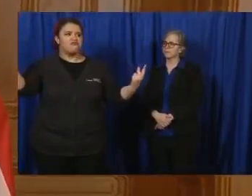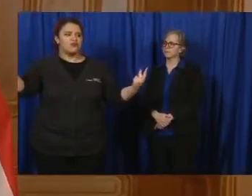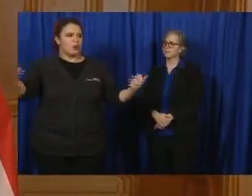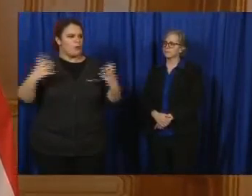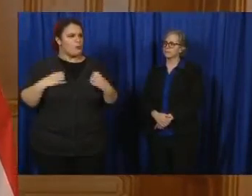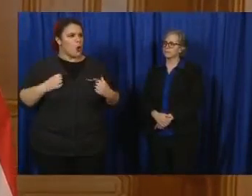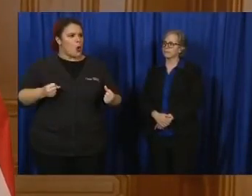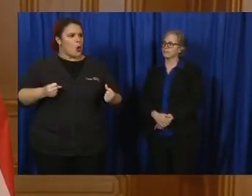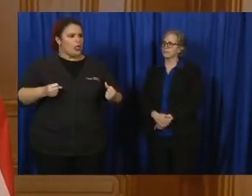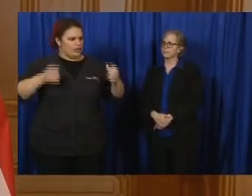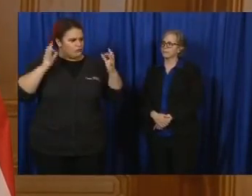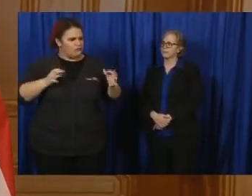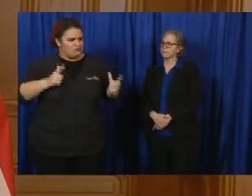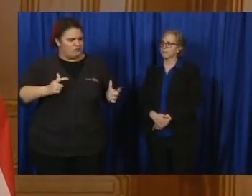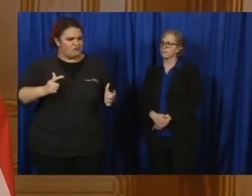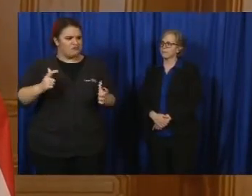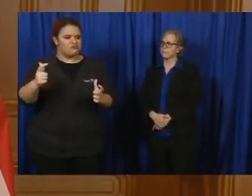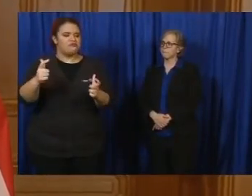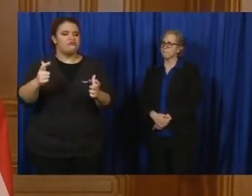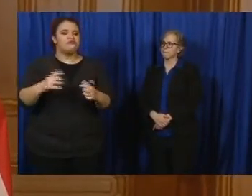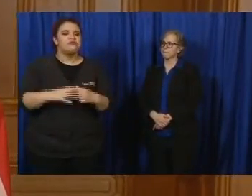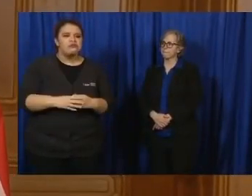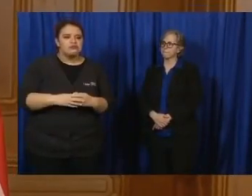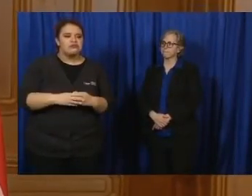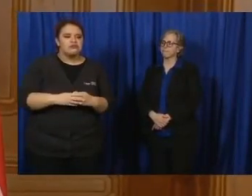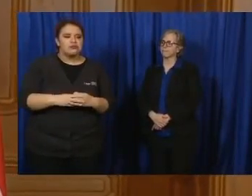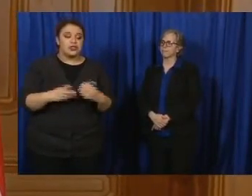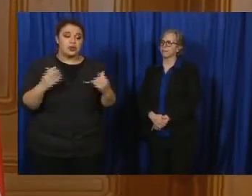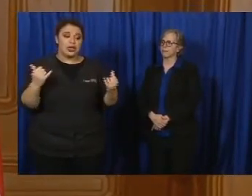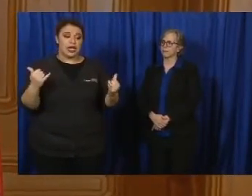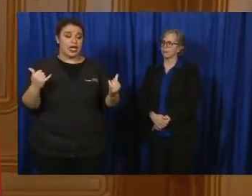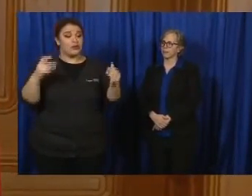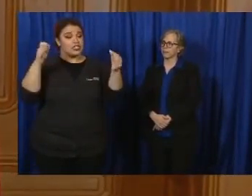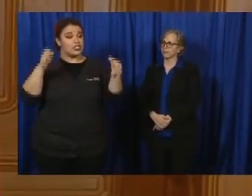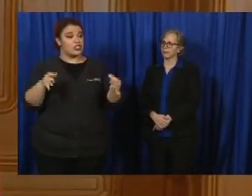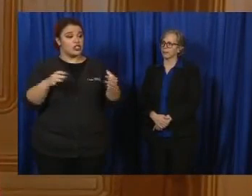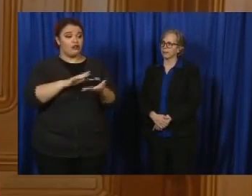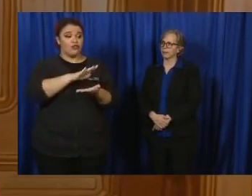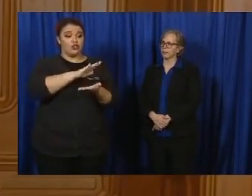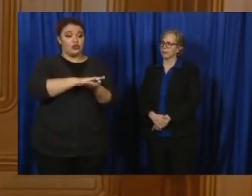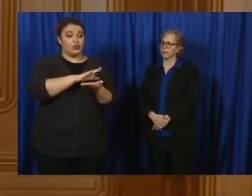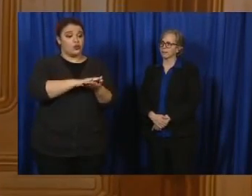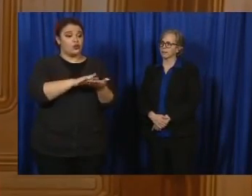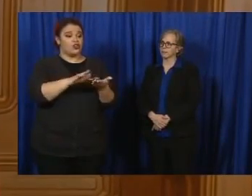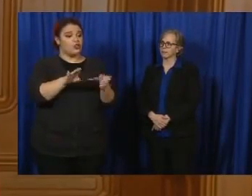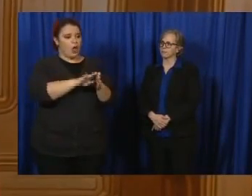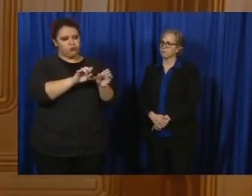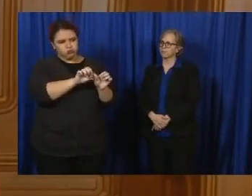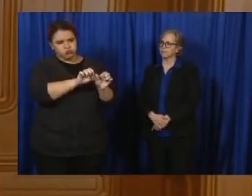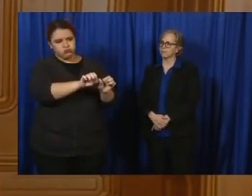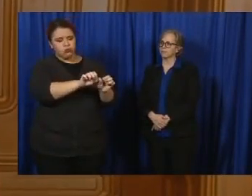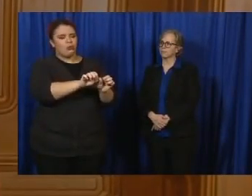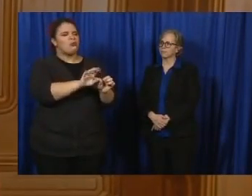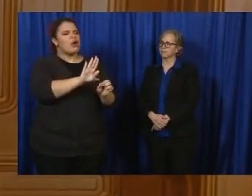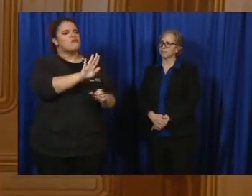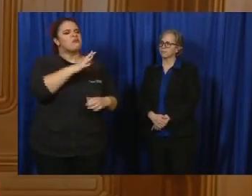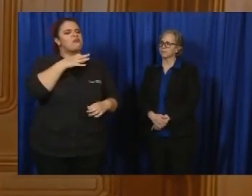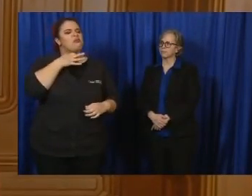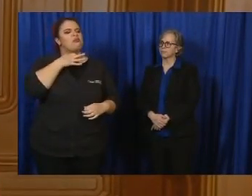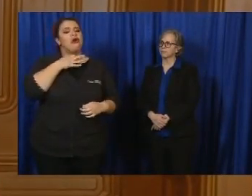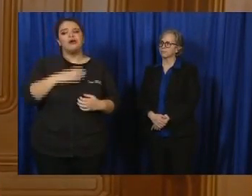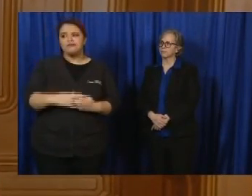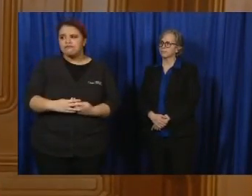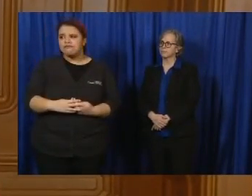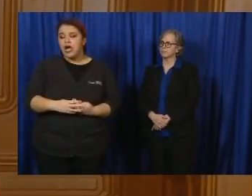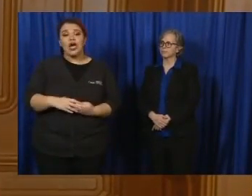be where we are in this state. The decision today with the school is an example of that. But when you look at neighboring states with hotspots